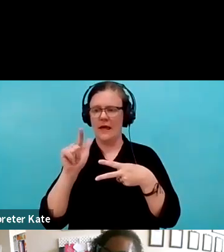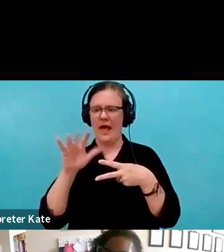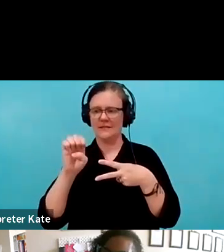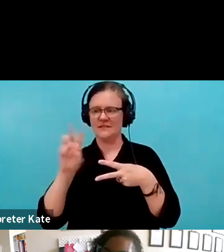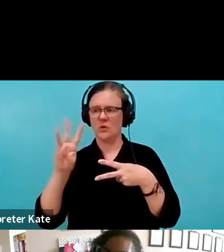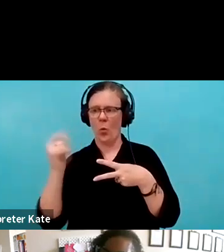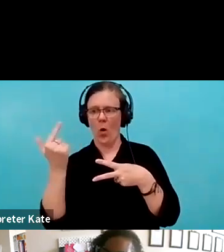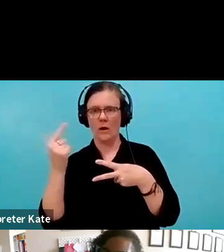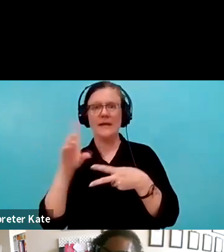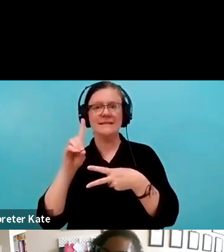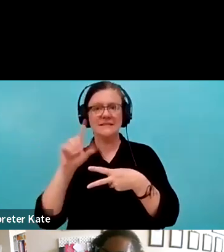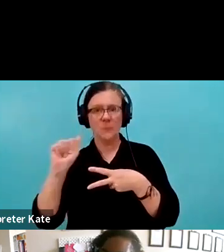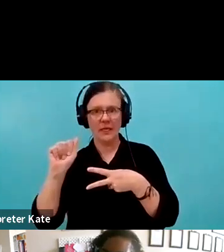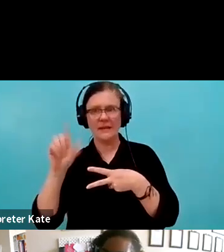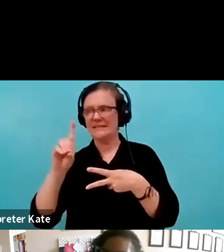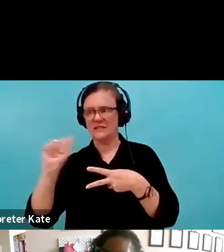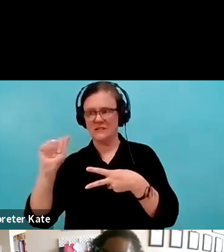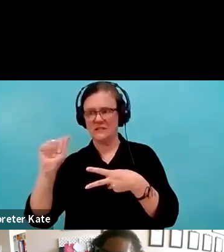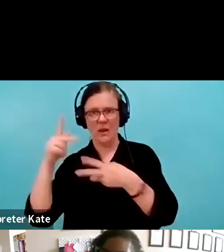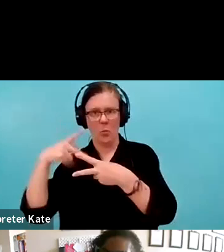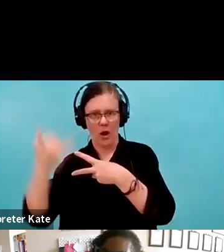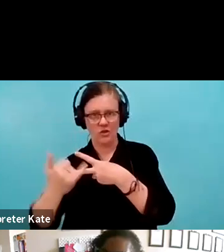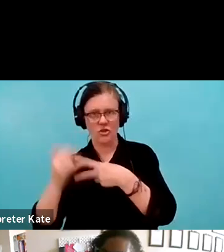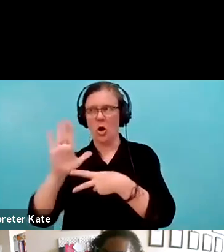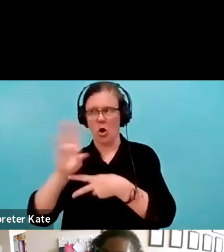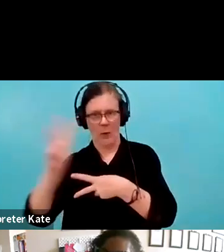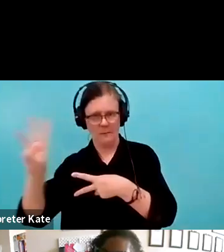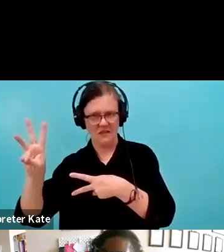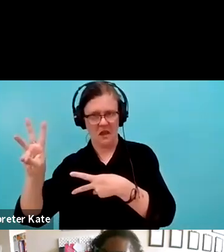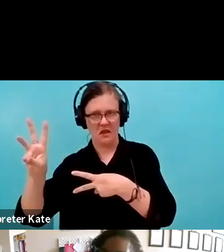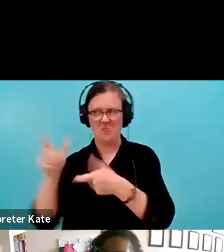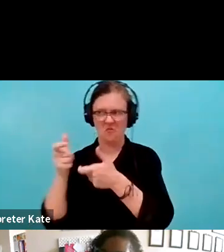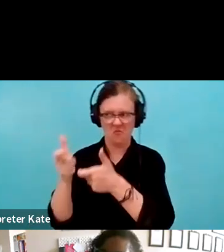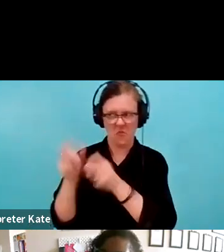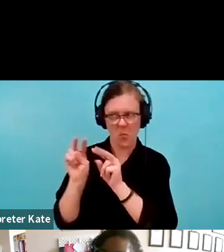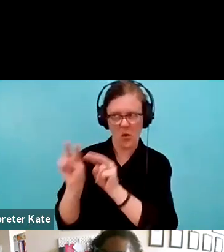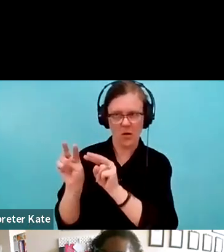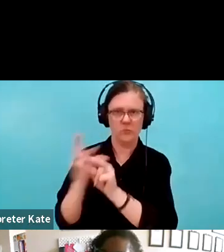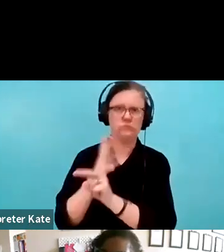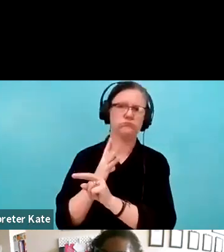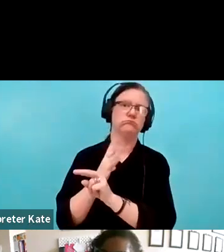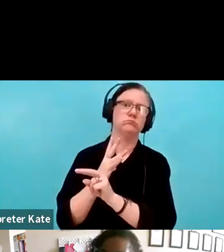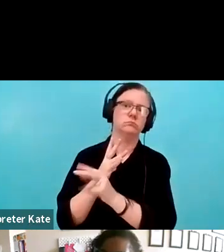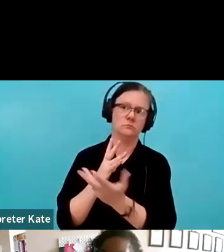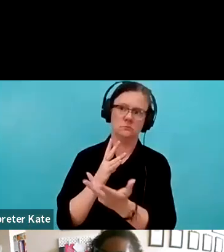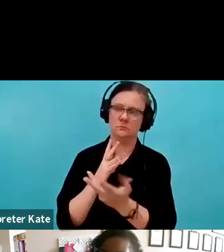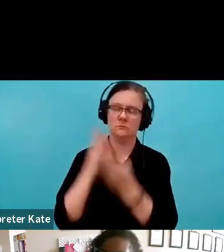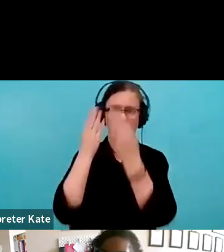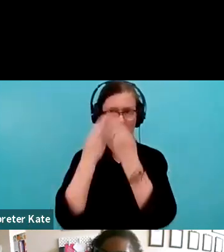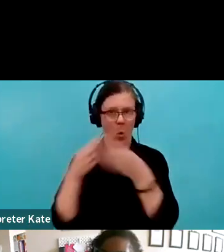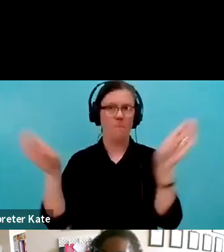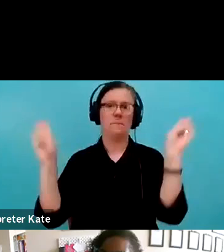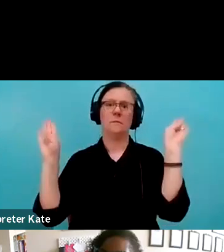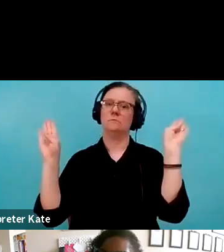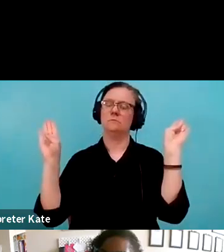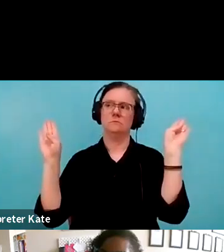Visibility Project. Her website and following her has been incredibly, it just opens my mind